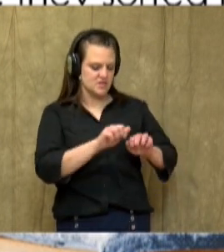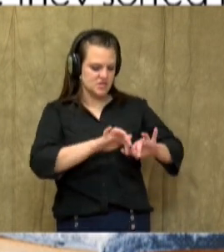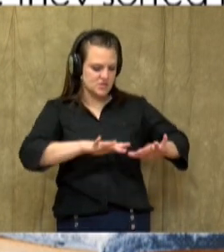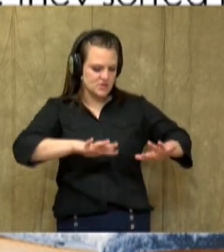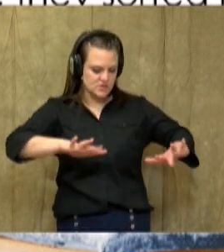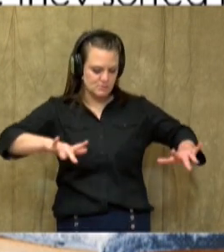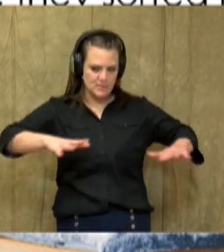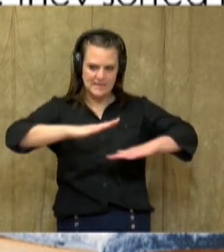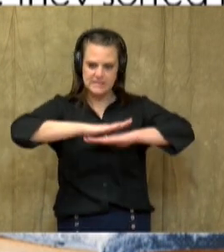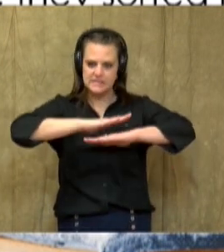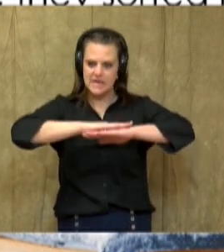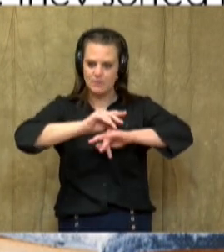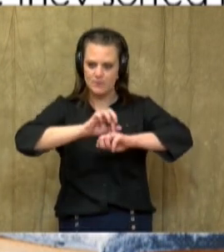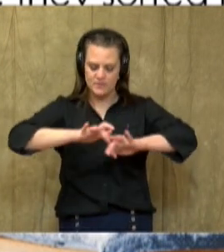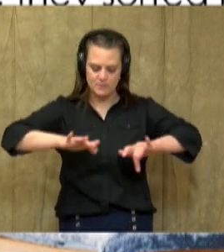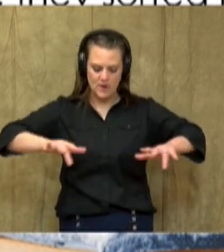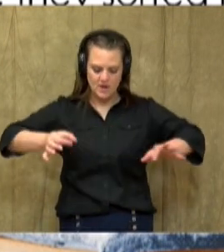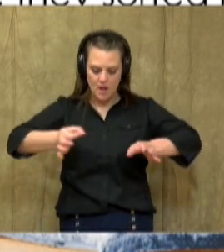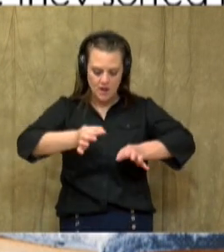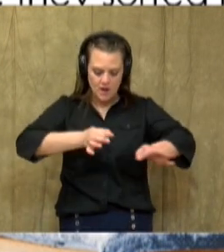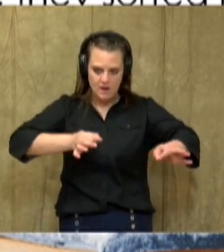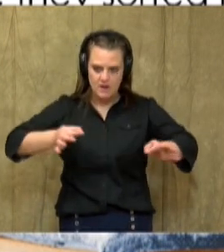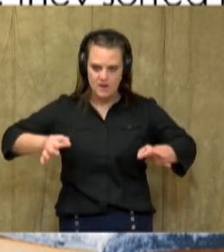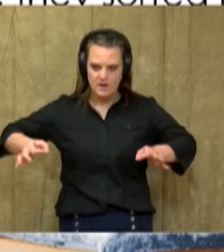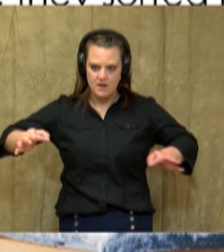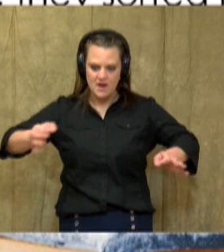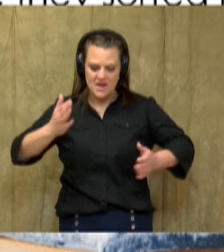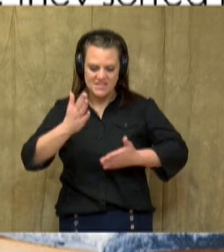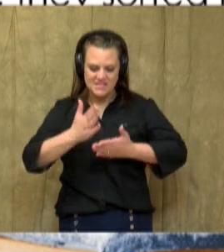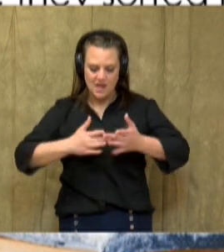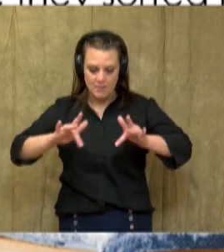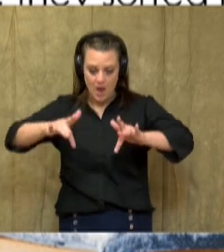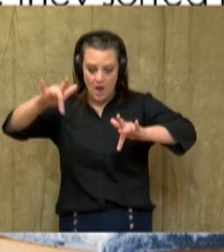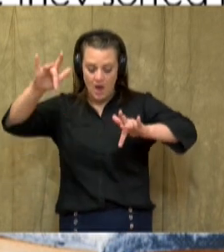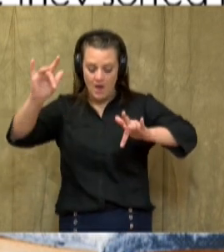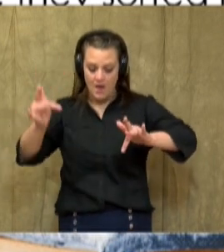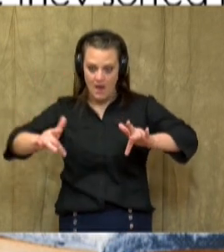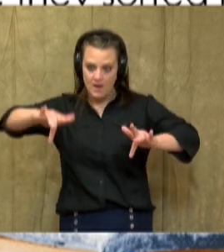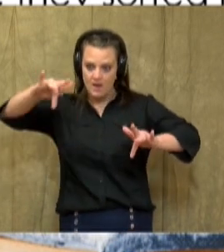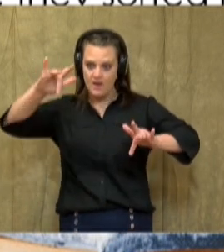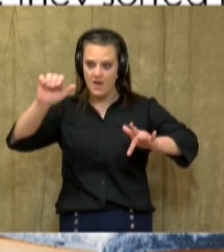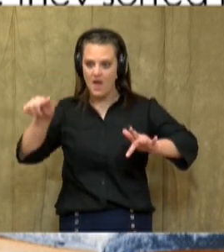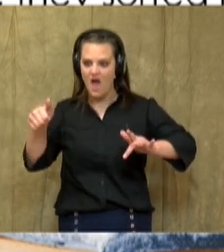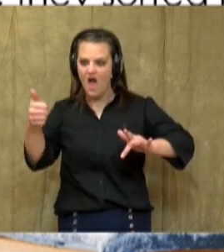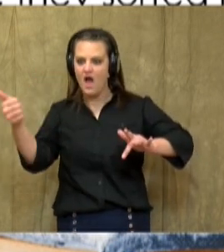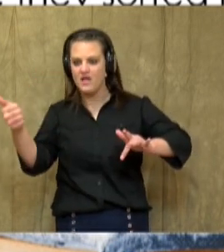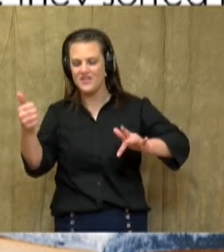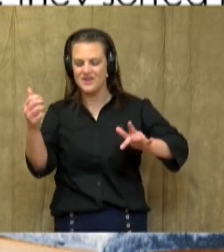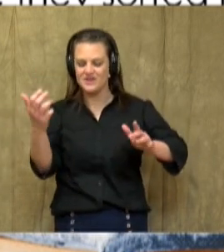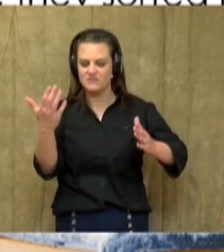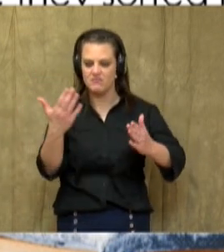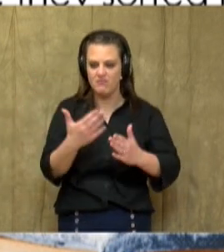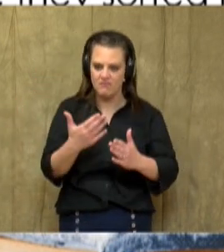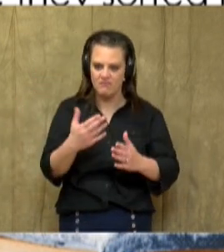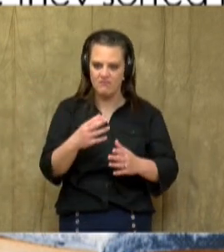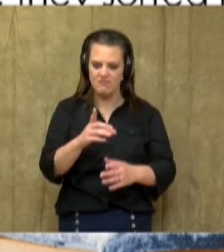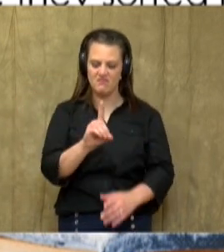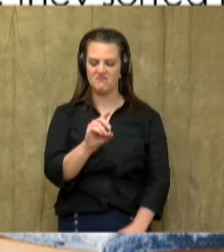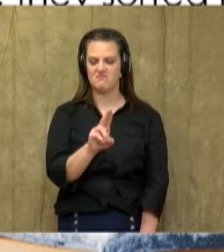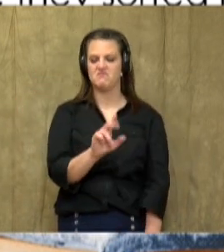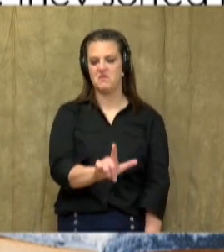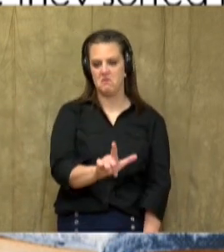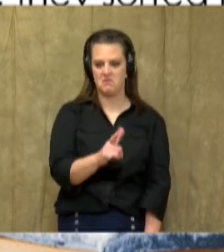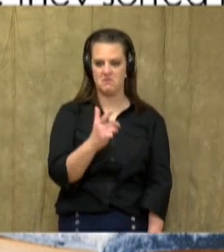the pennies out on the coffee table. Some pennies were gleaming copper, while others had dulled to a